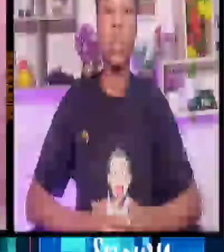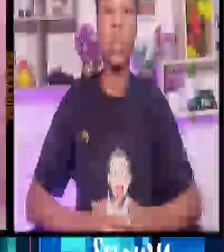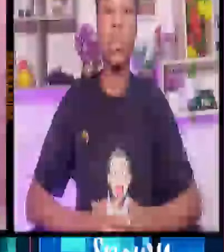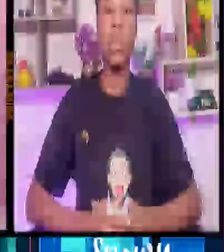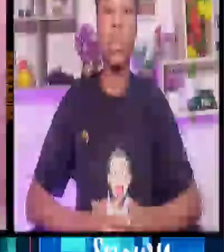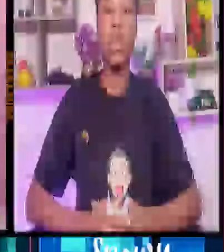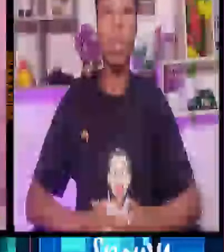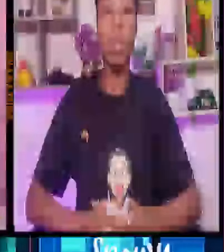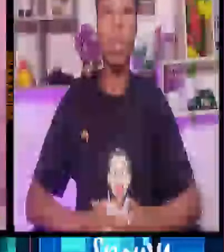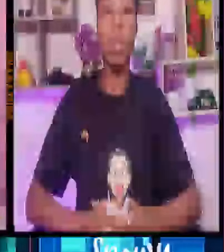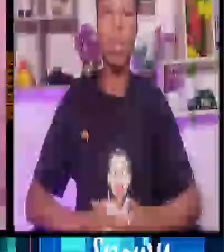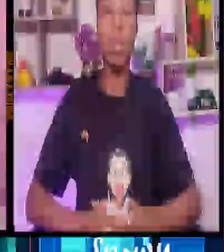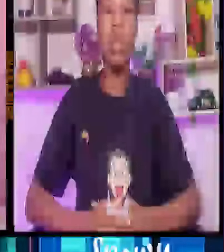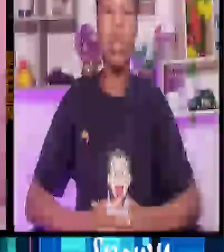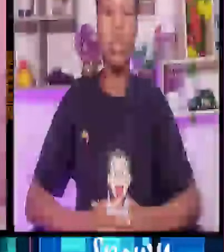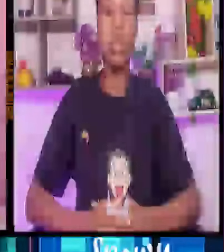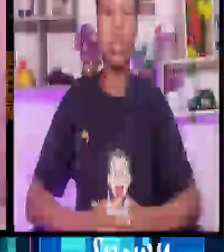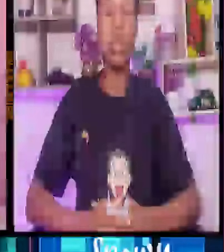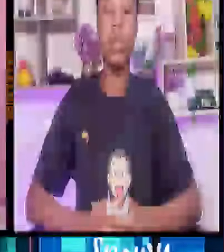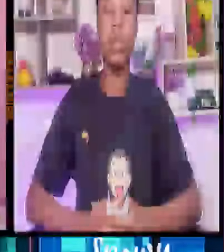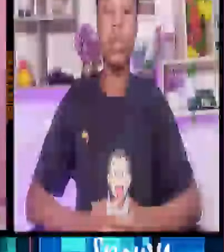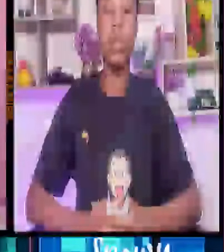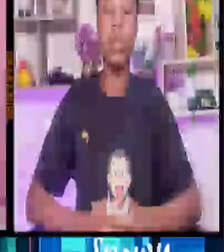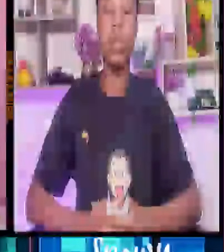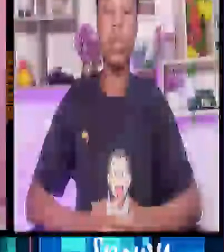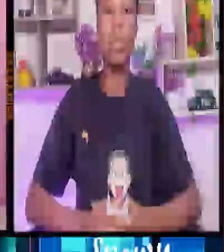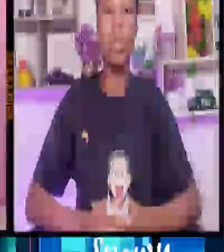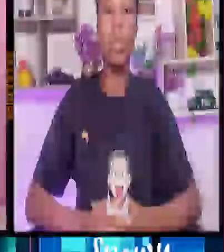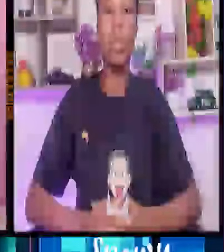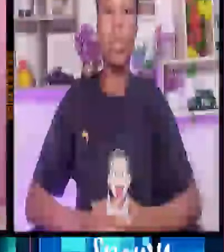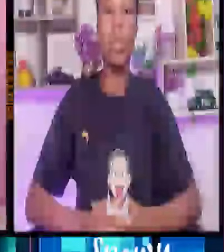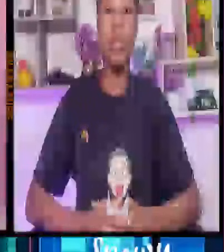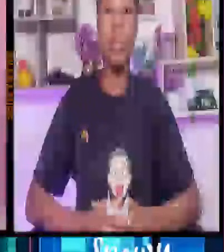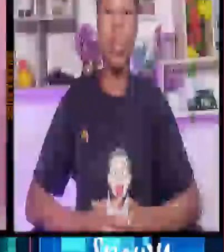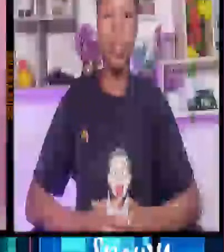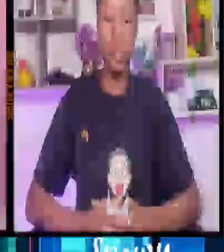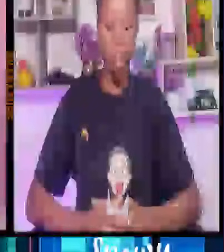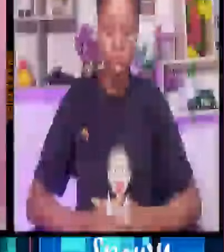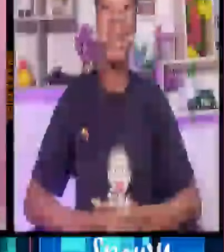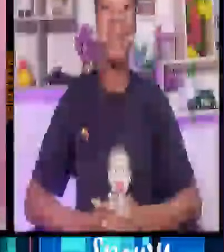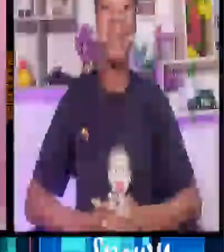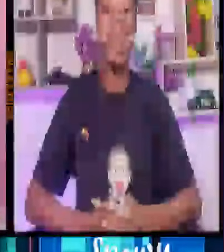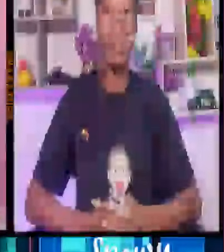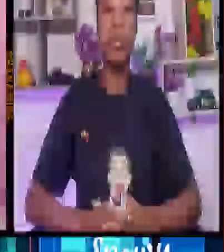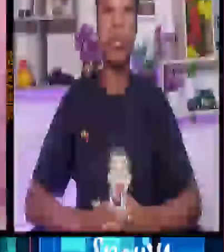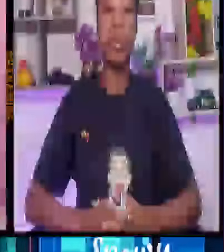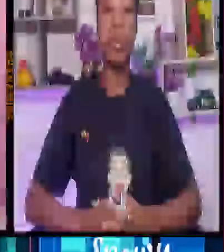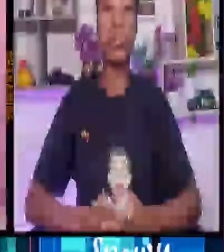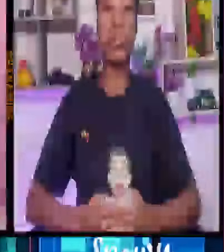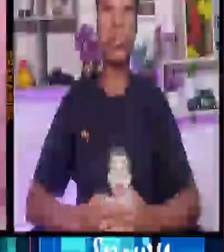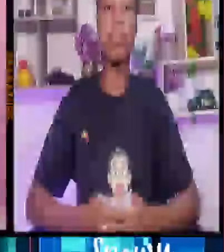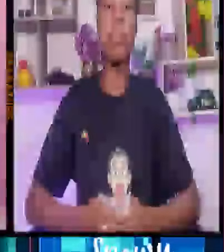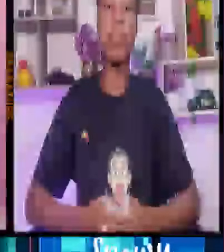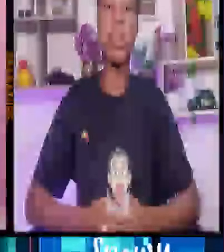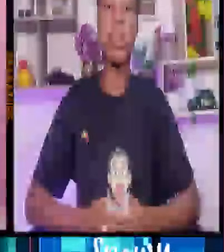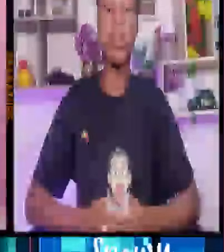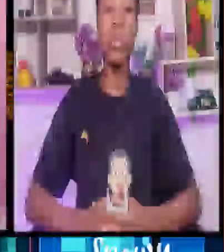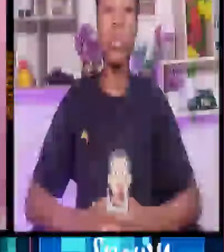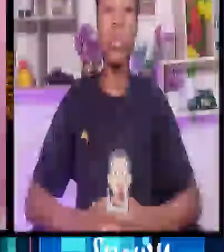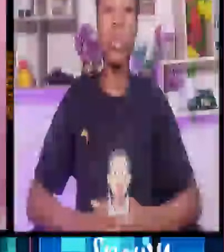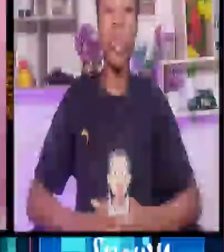trajectory. And reference has been made to President Kufuor, President Rawlings, and of course, it's also important to also